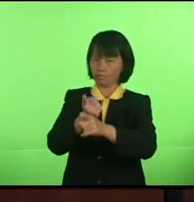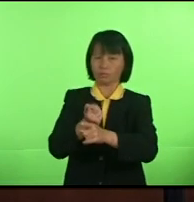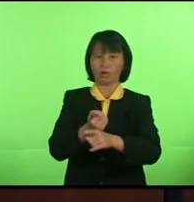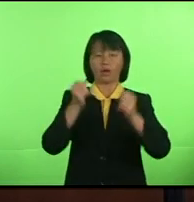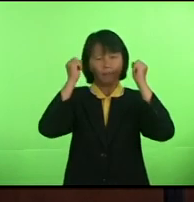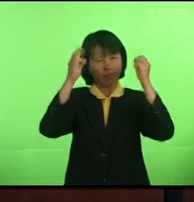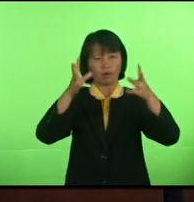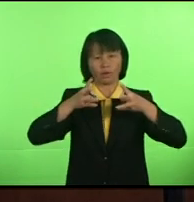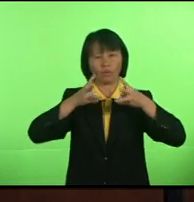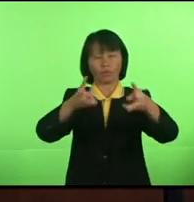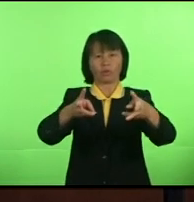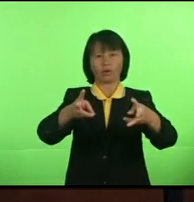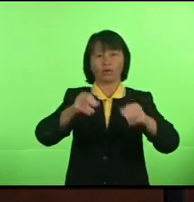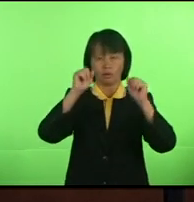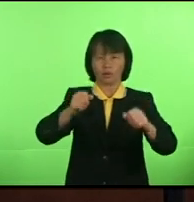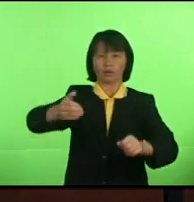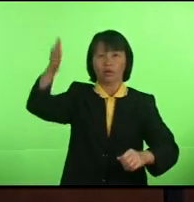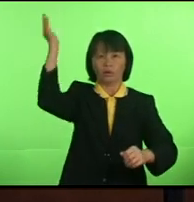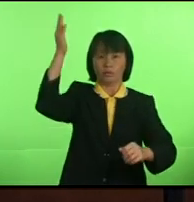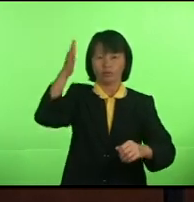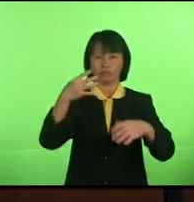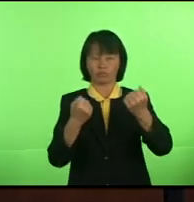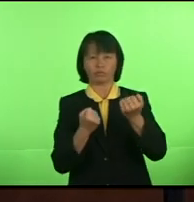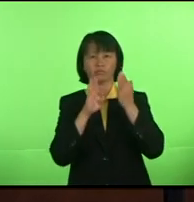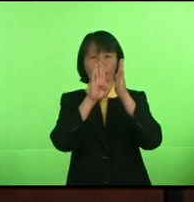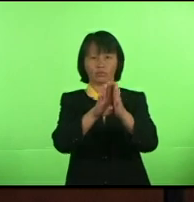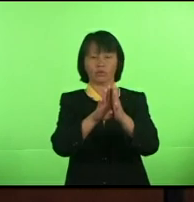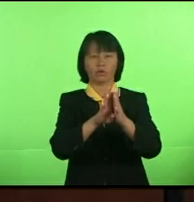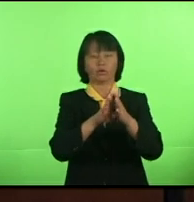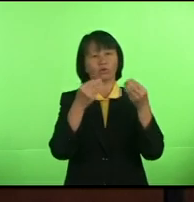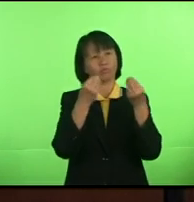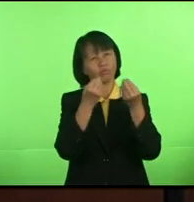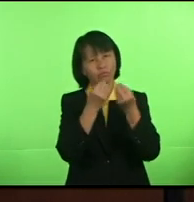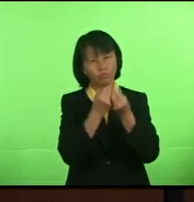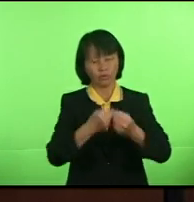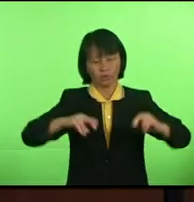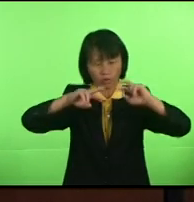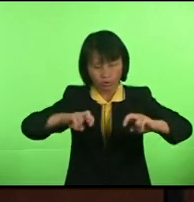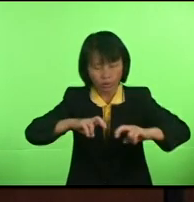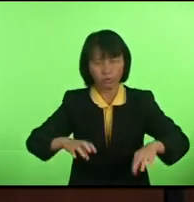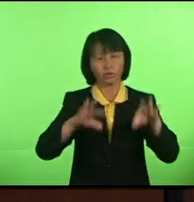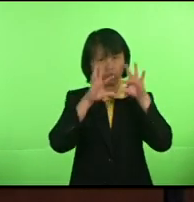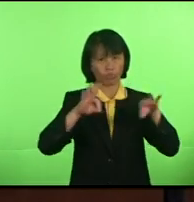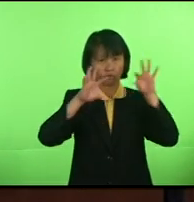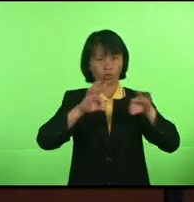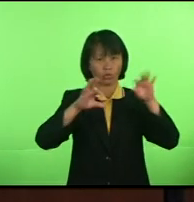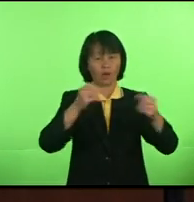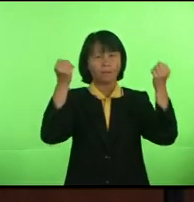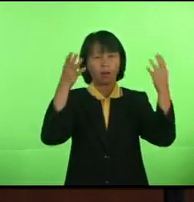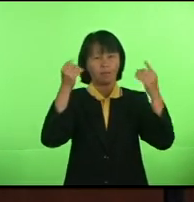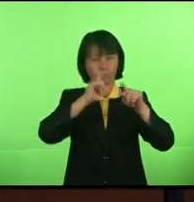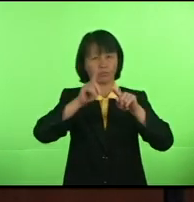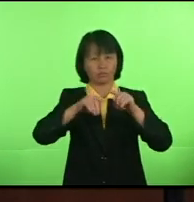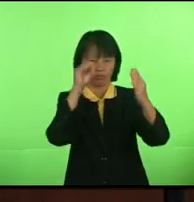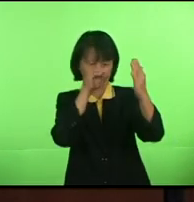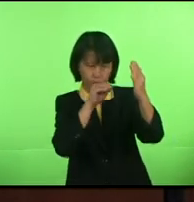that can be used to present your evidence, like statistics, research, stories, yeah, and many more.